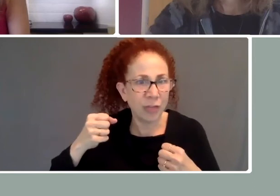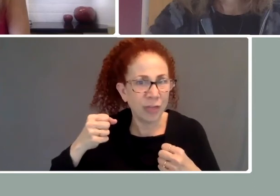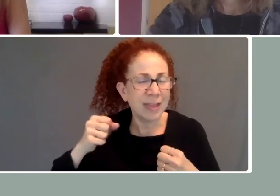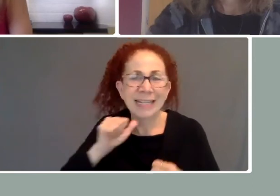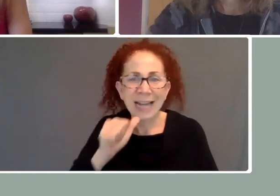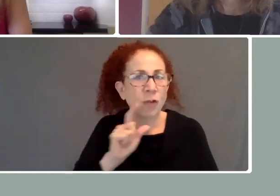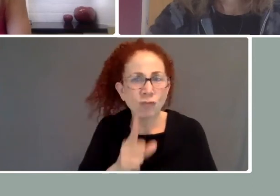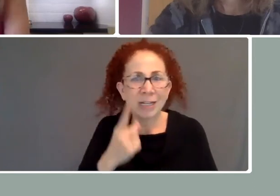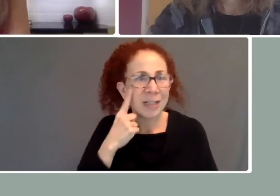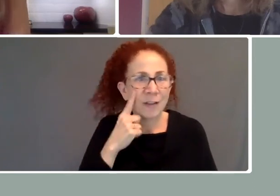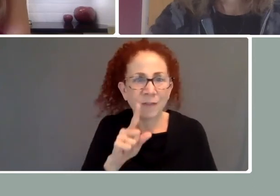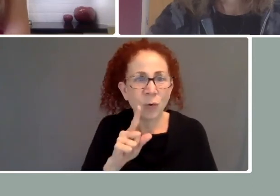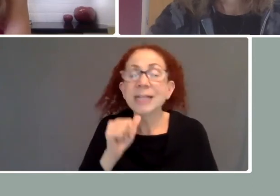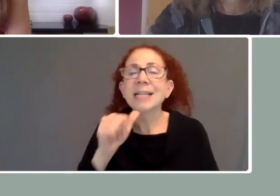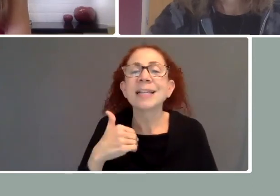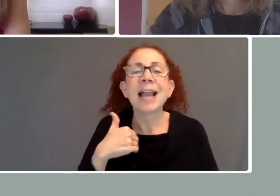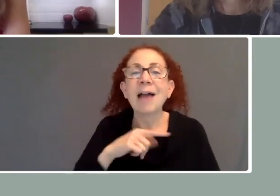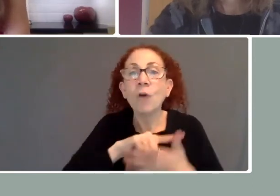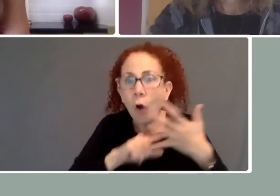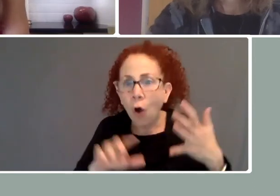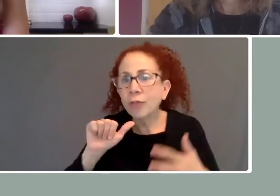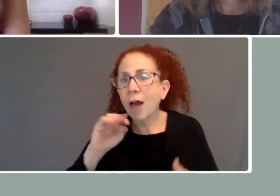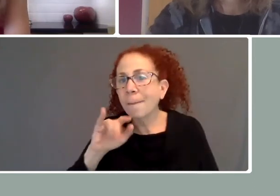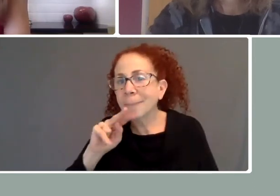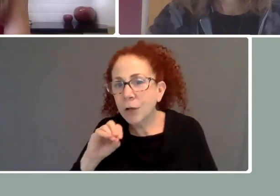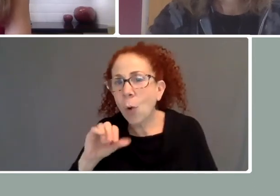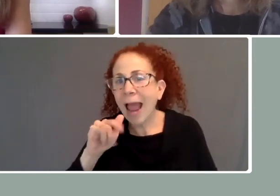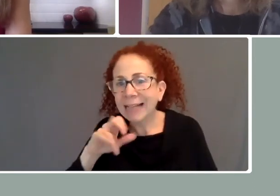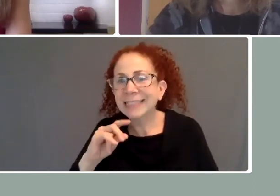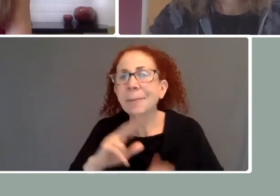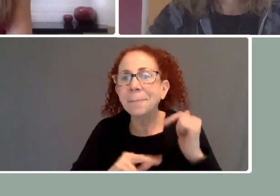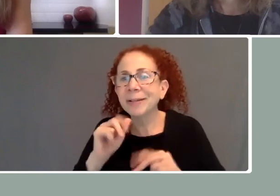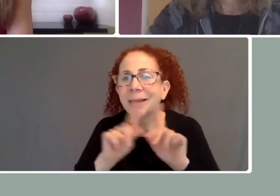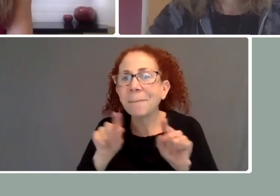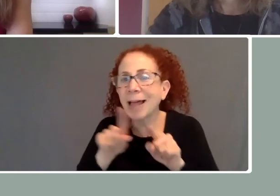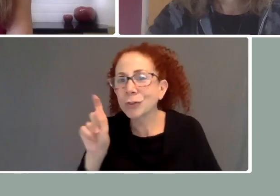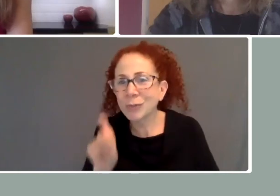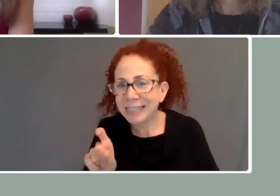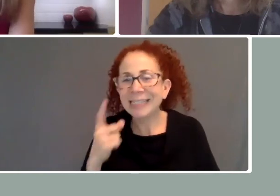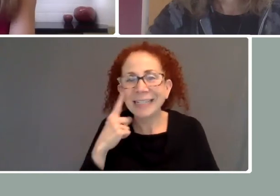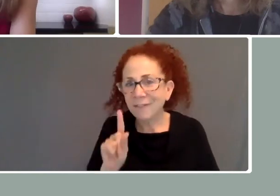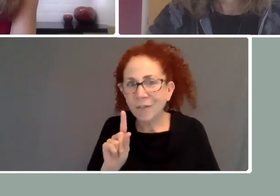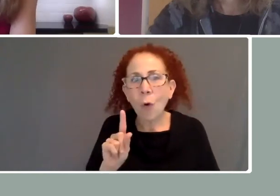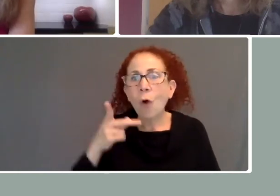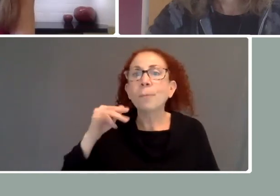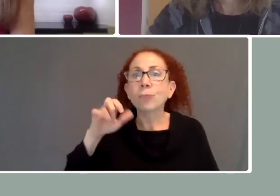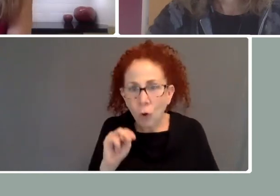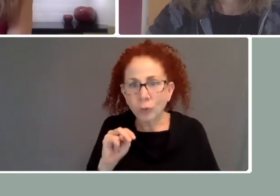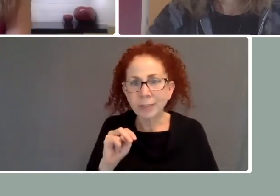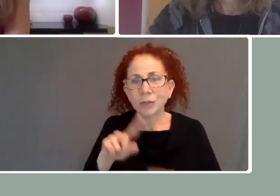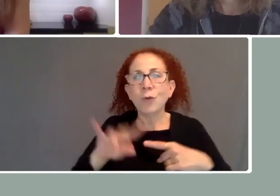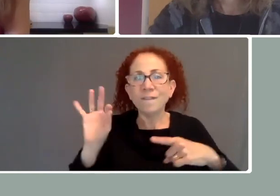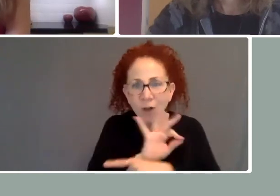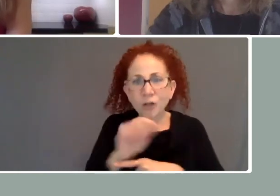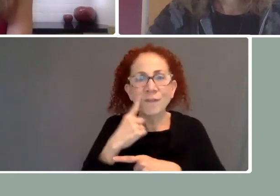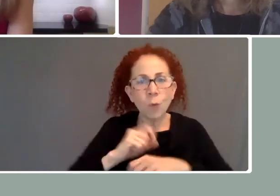it is as a full, it doesn't have all the amino acid building blocks that you need for protein to function for